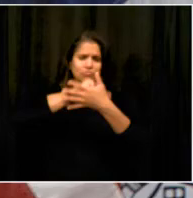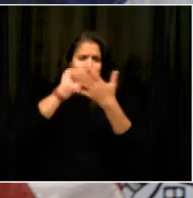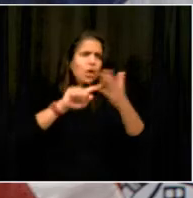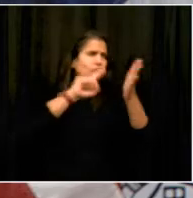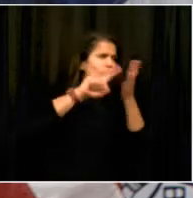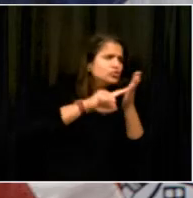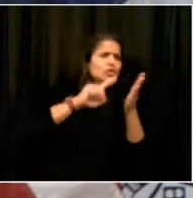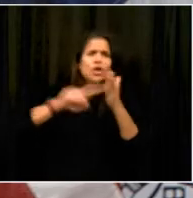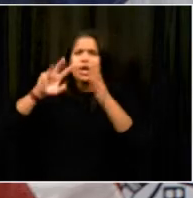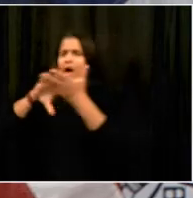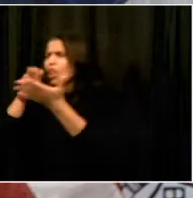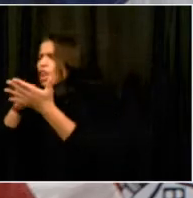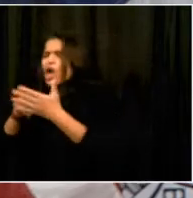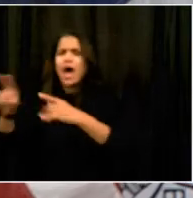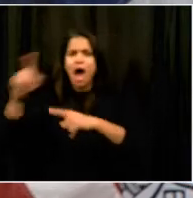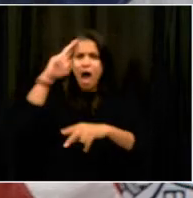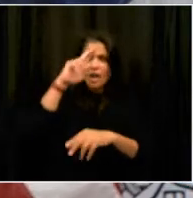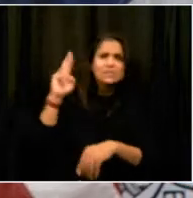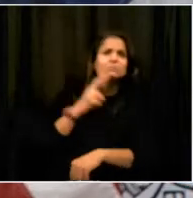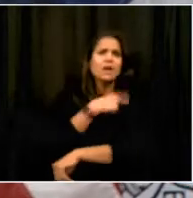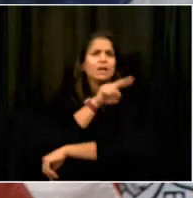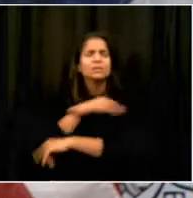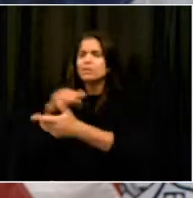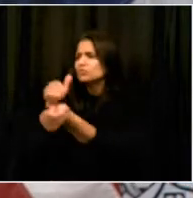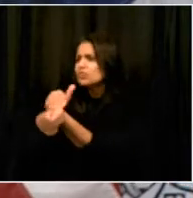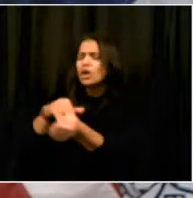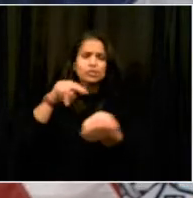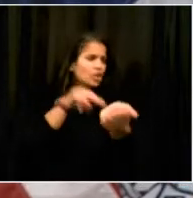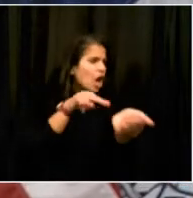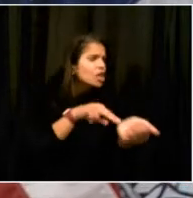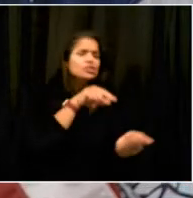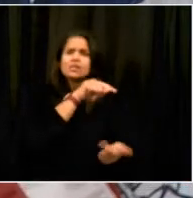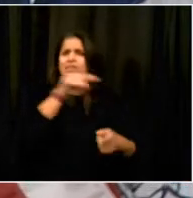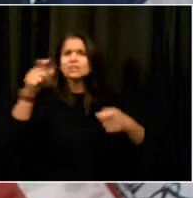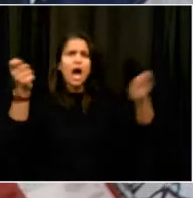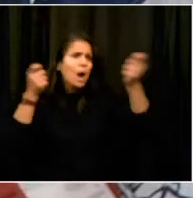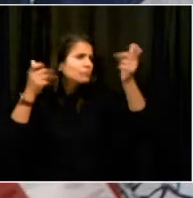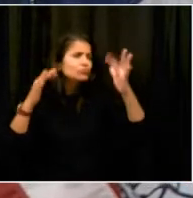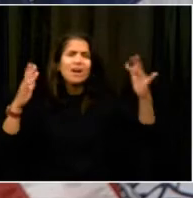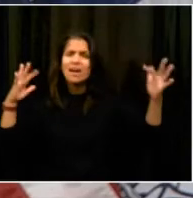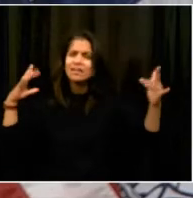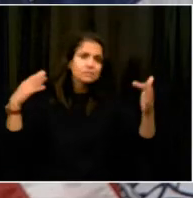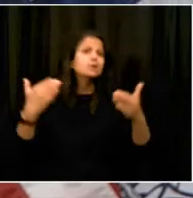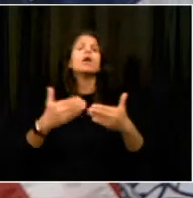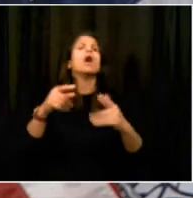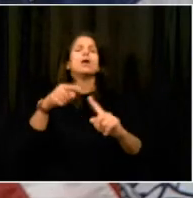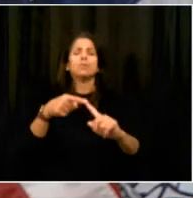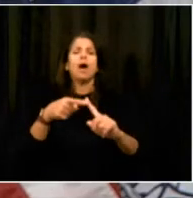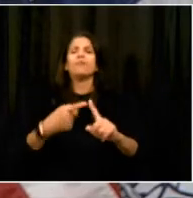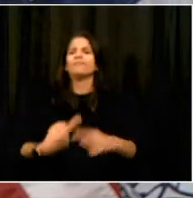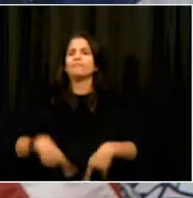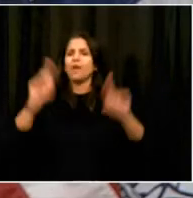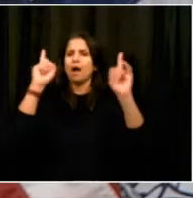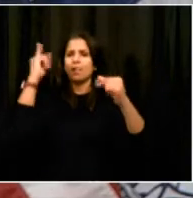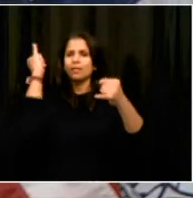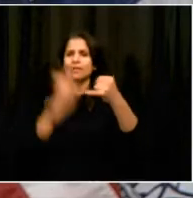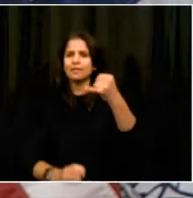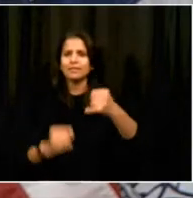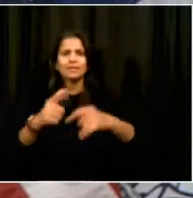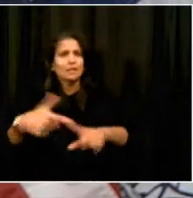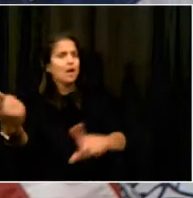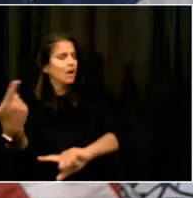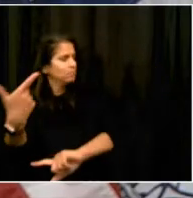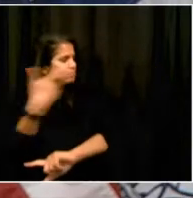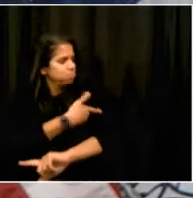spring. So this is the final phase of the war against the coronavirus. We have one more